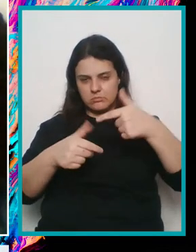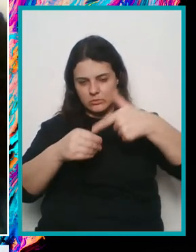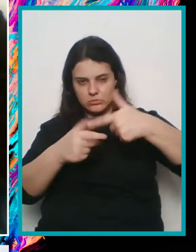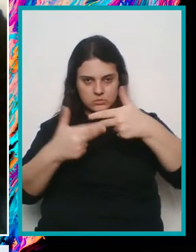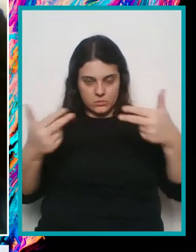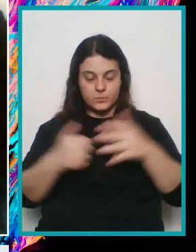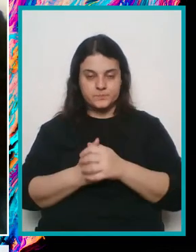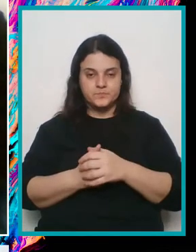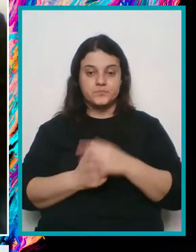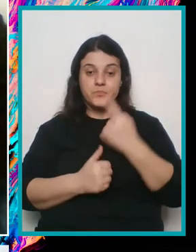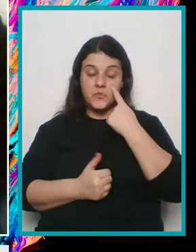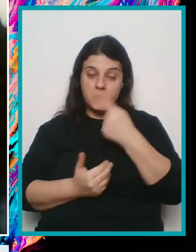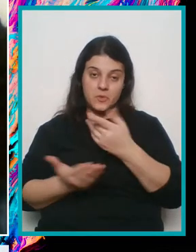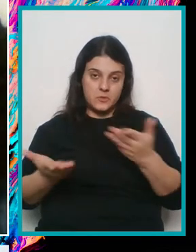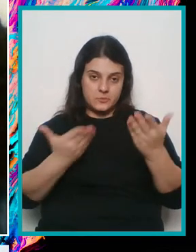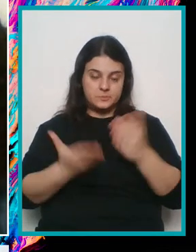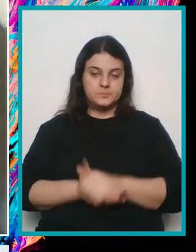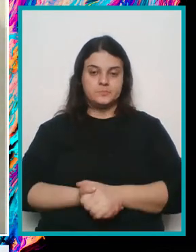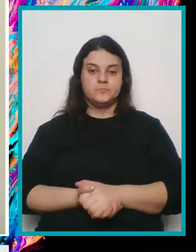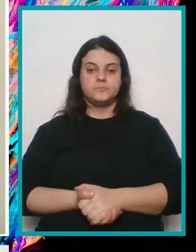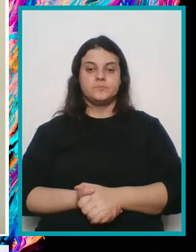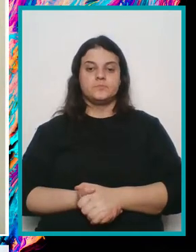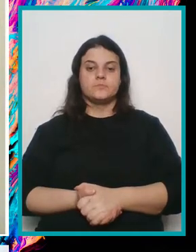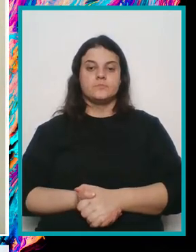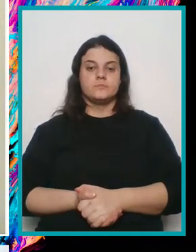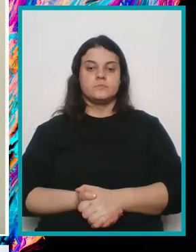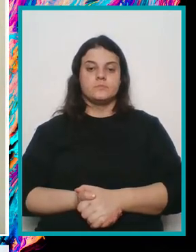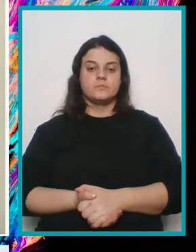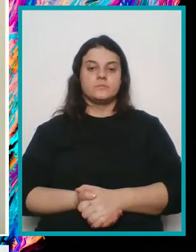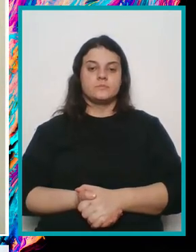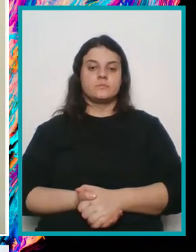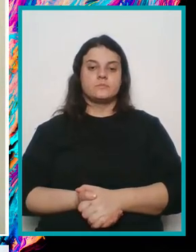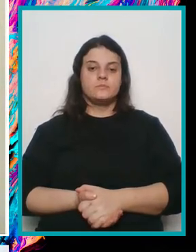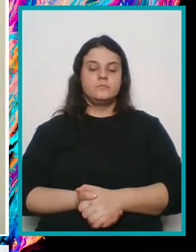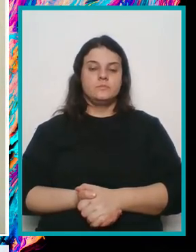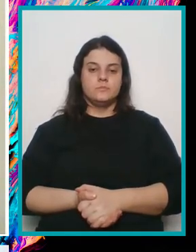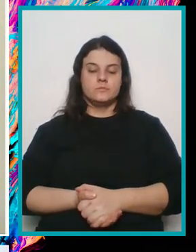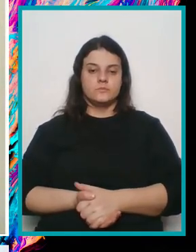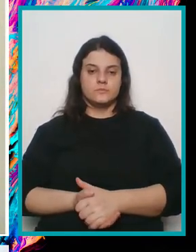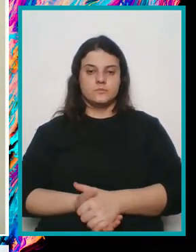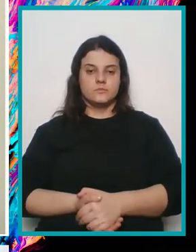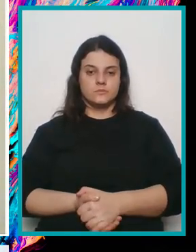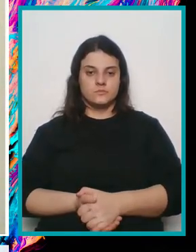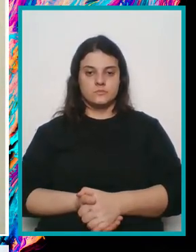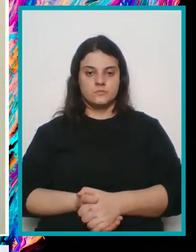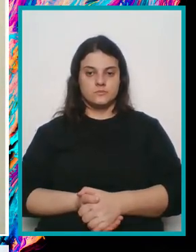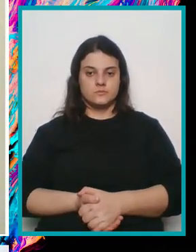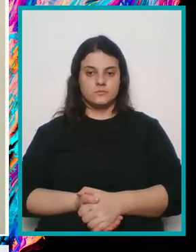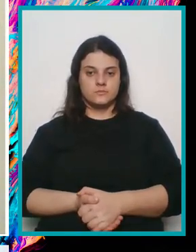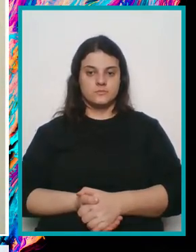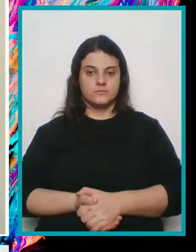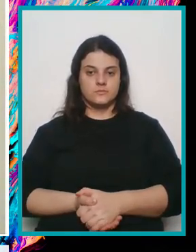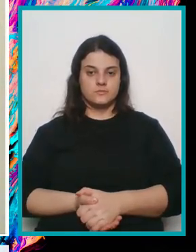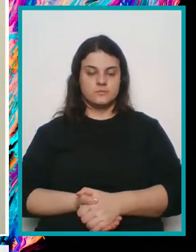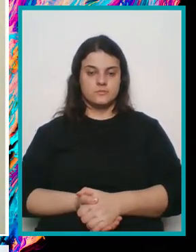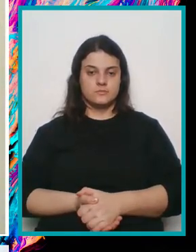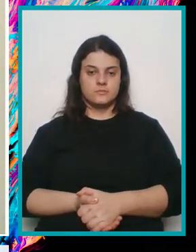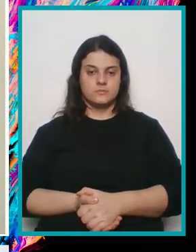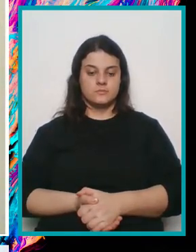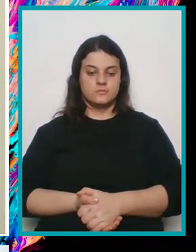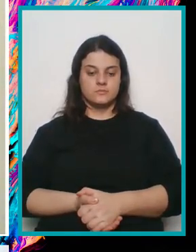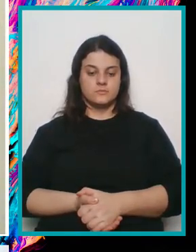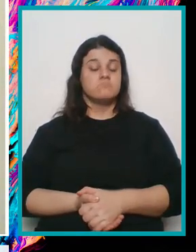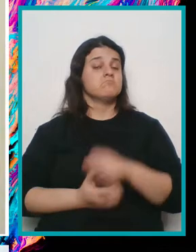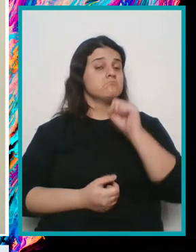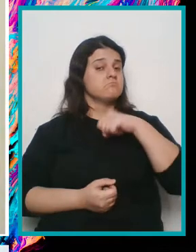Yes, I believe that, and I have hope for a green recovery